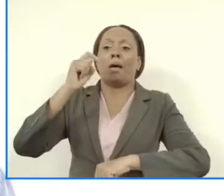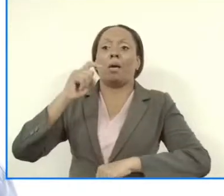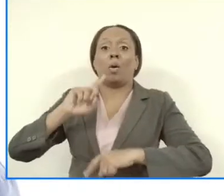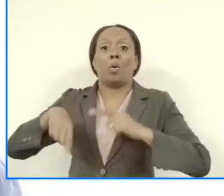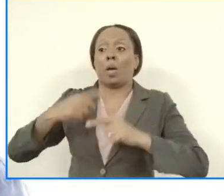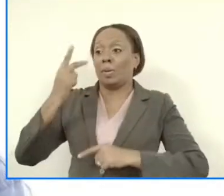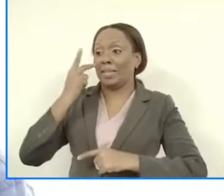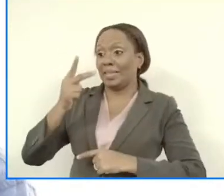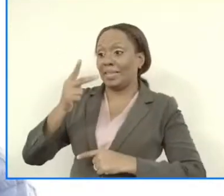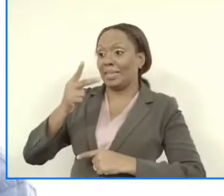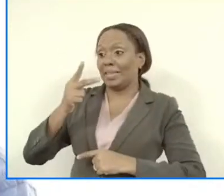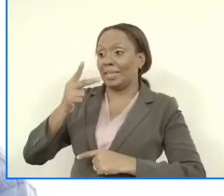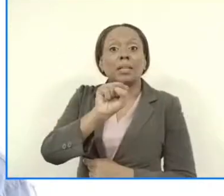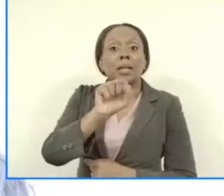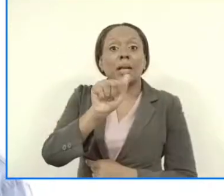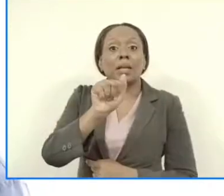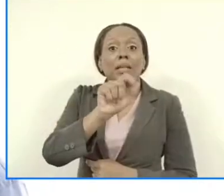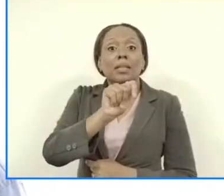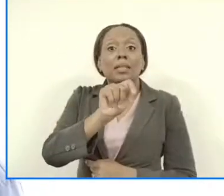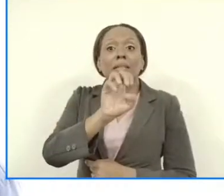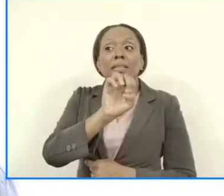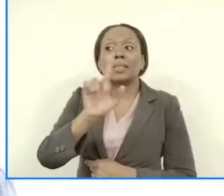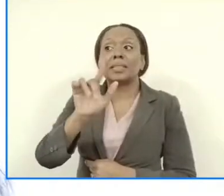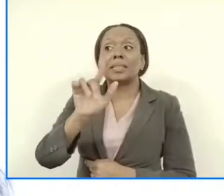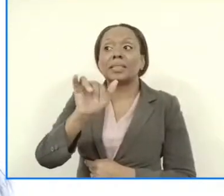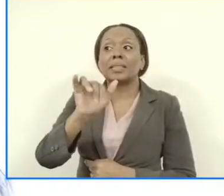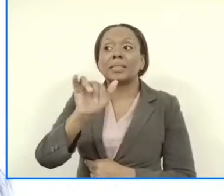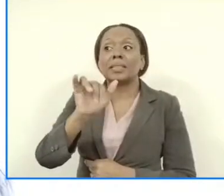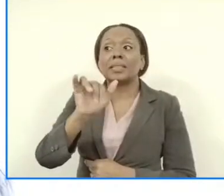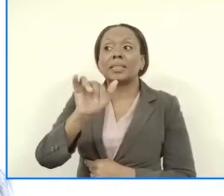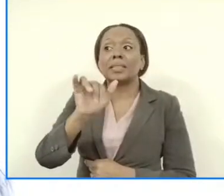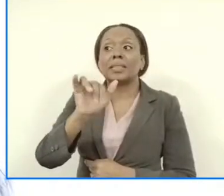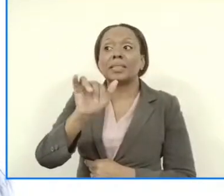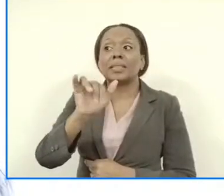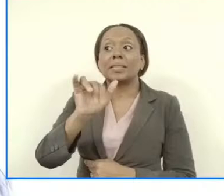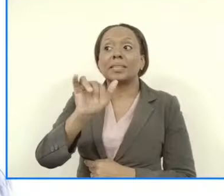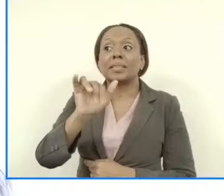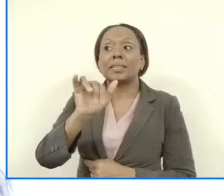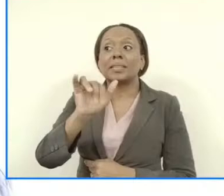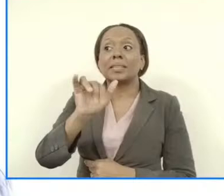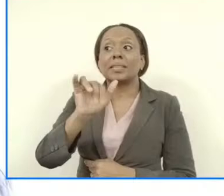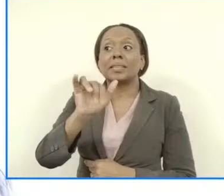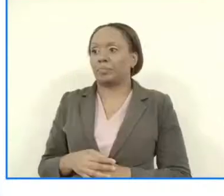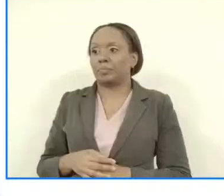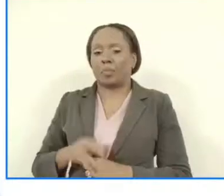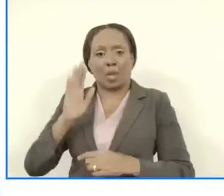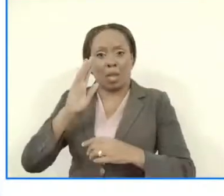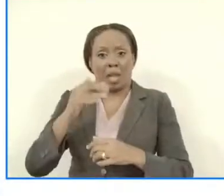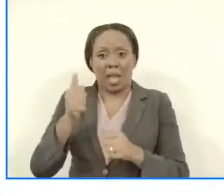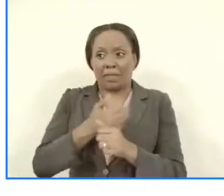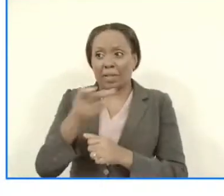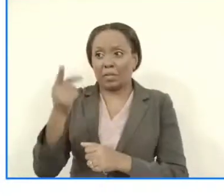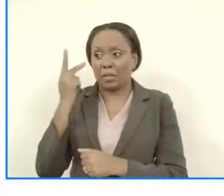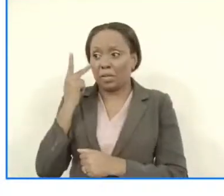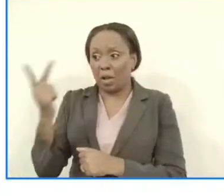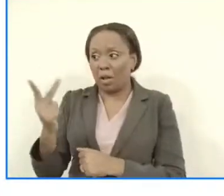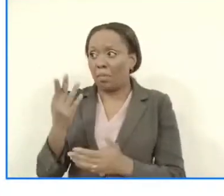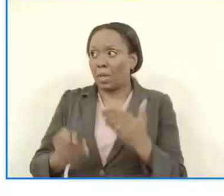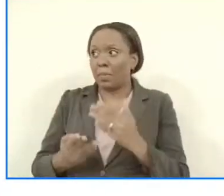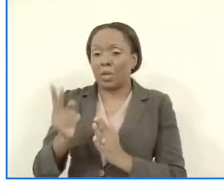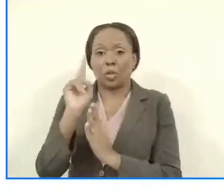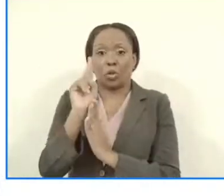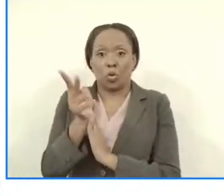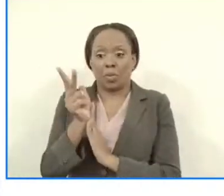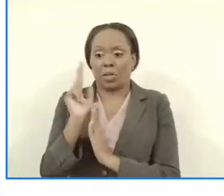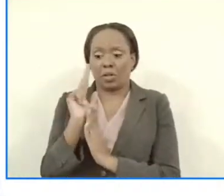imagery. Met fed to the EOC, and we fed to Barbados. So everything you got was maybe 2 or 3